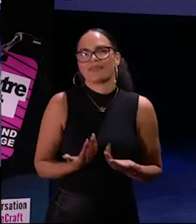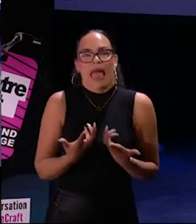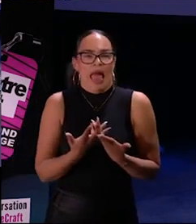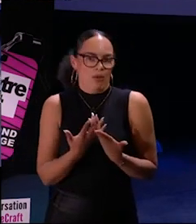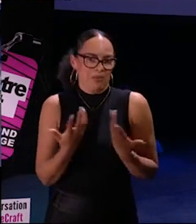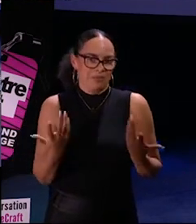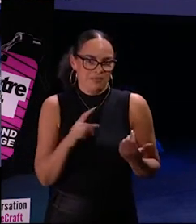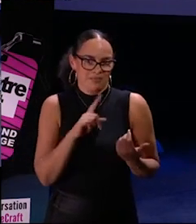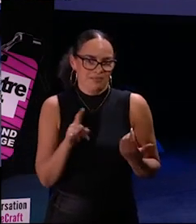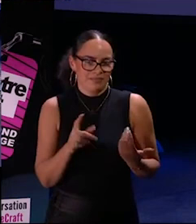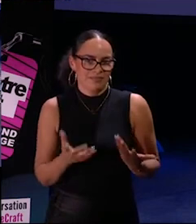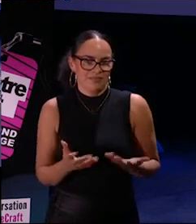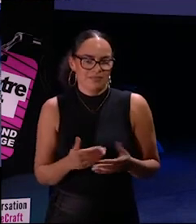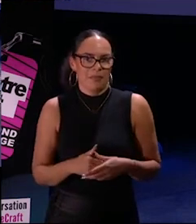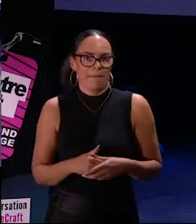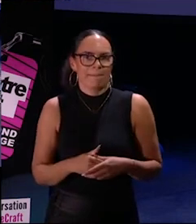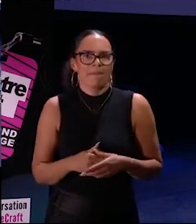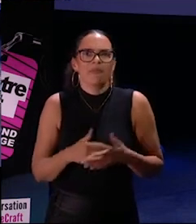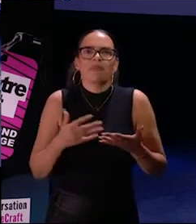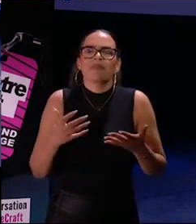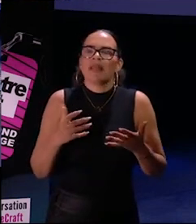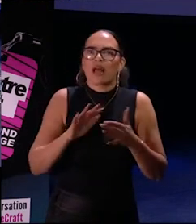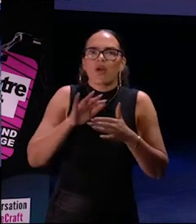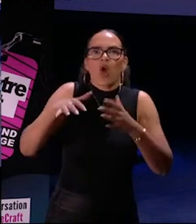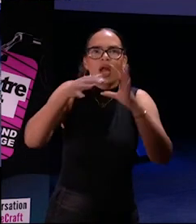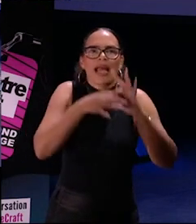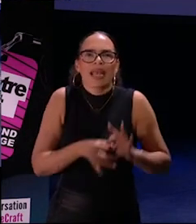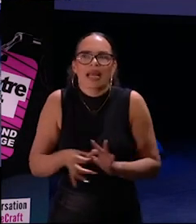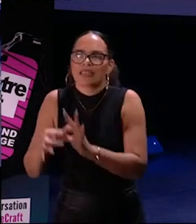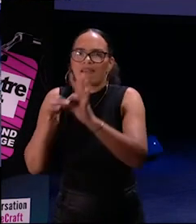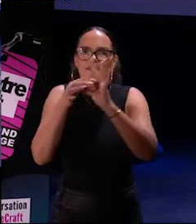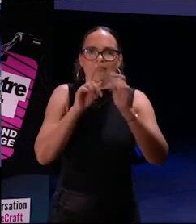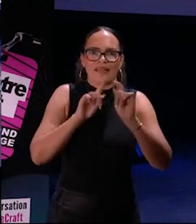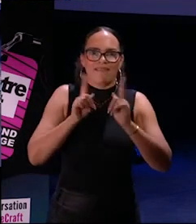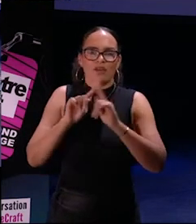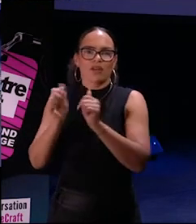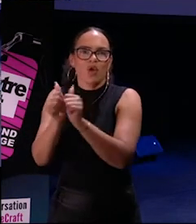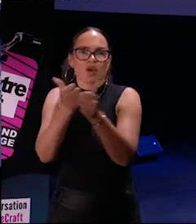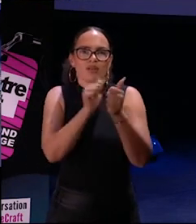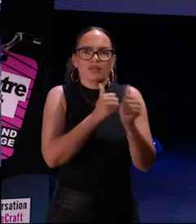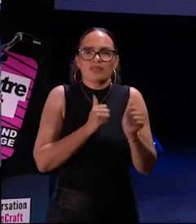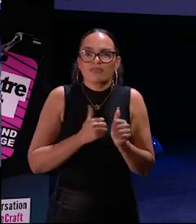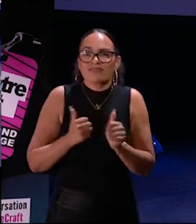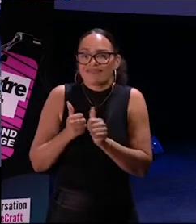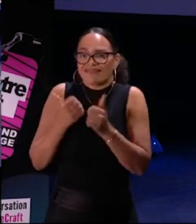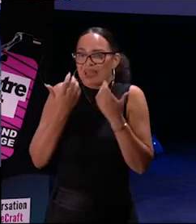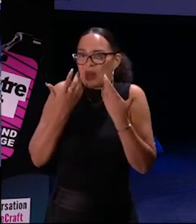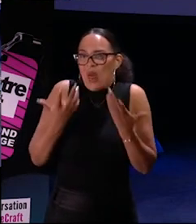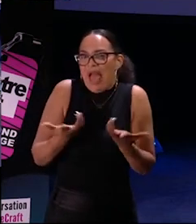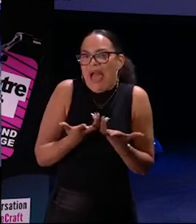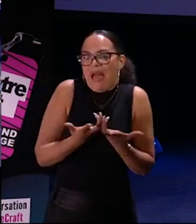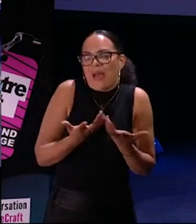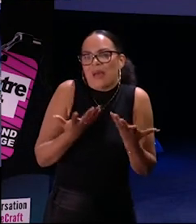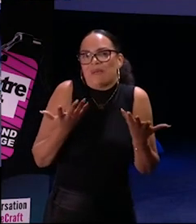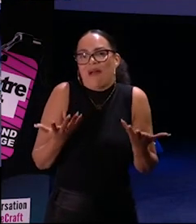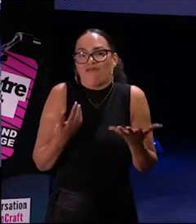having a some sort of overall connectedness between organisations that's a sort of manifesto, I don't know, it sounds a bit grand,